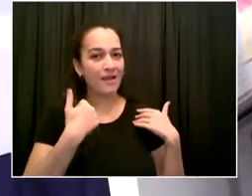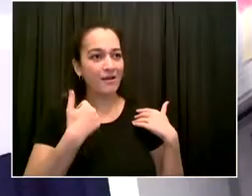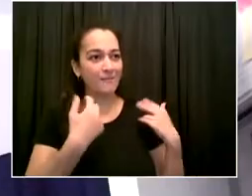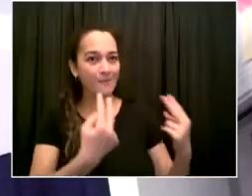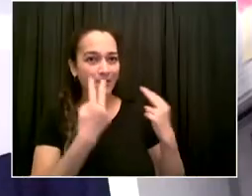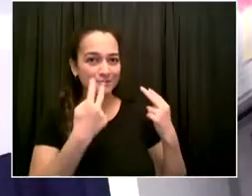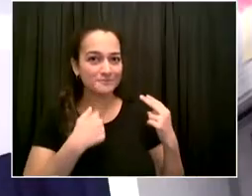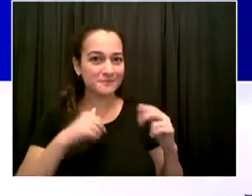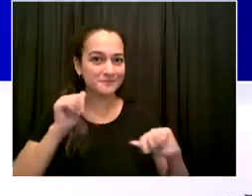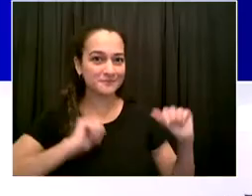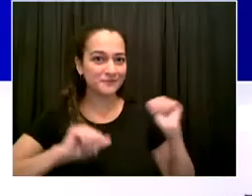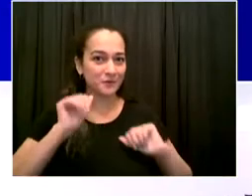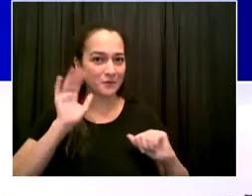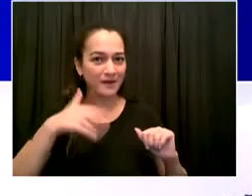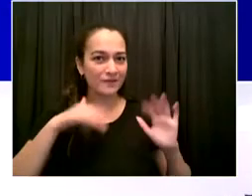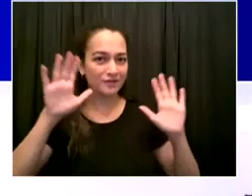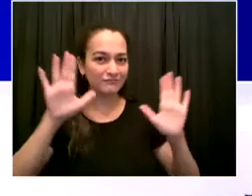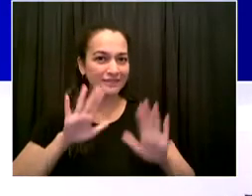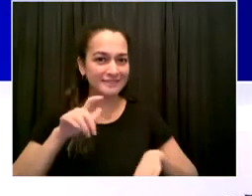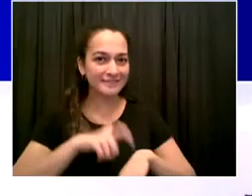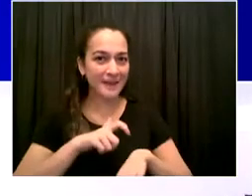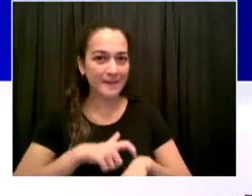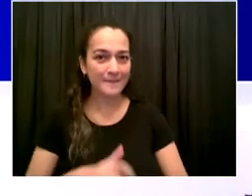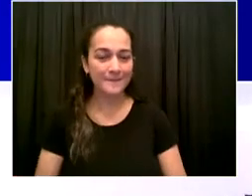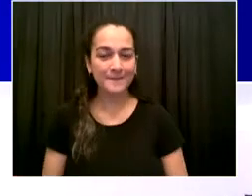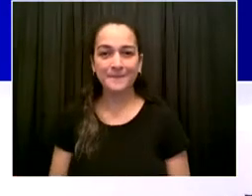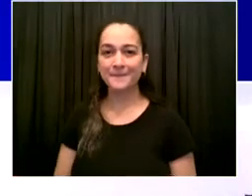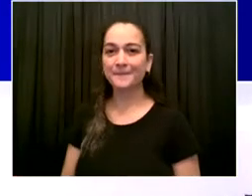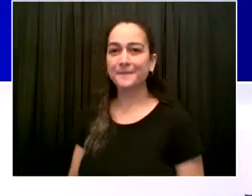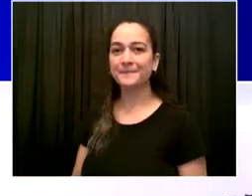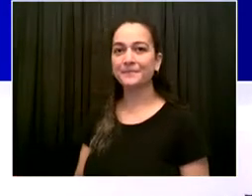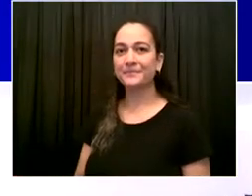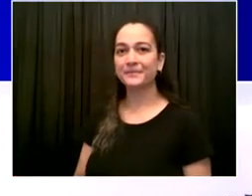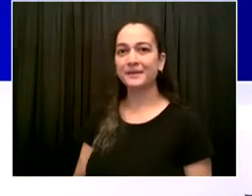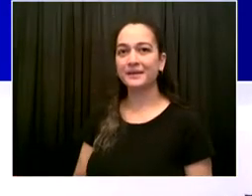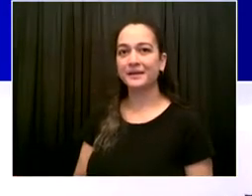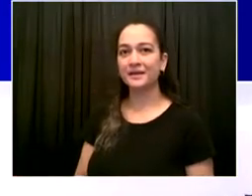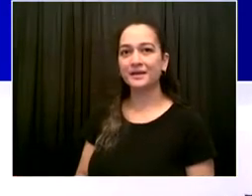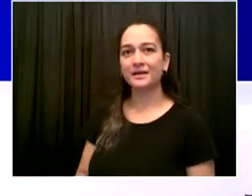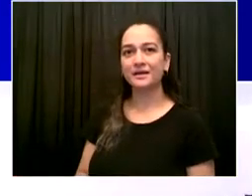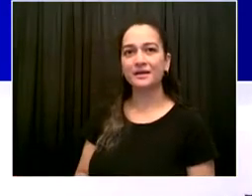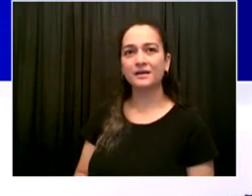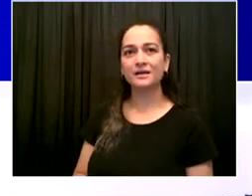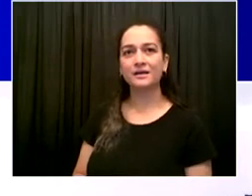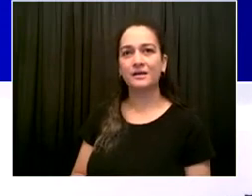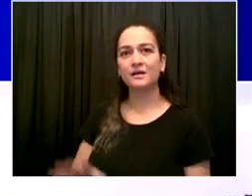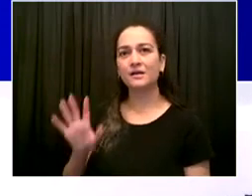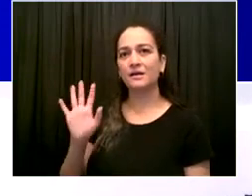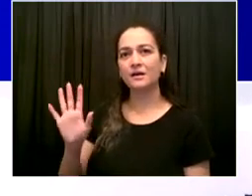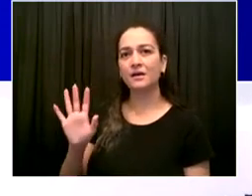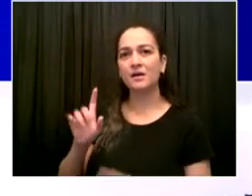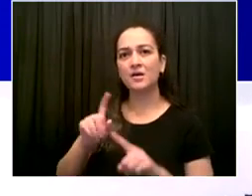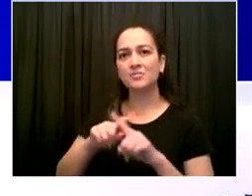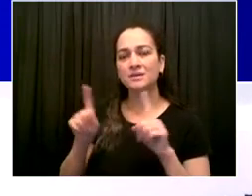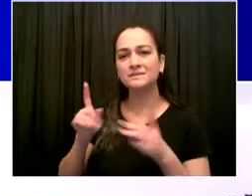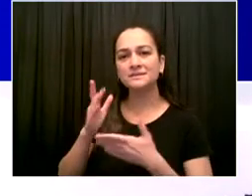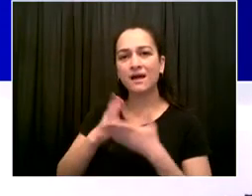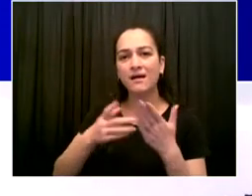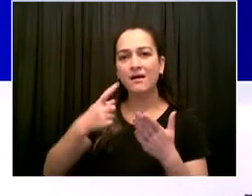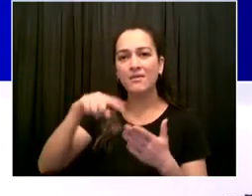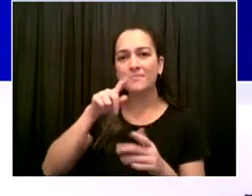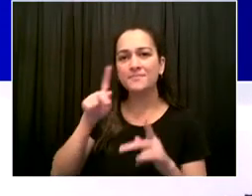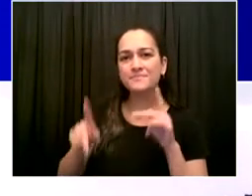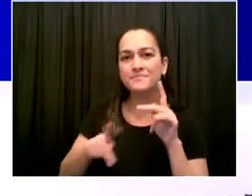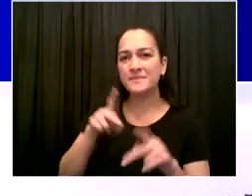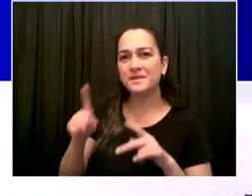what do you say? We got some doubting Thomases out there who have been saying New York City wouldn't survive all this and New York City wouldn't come back.